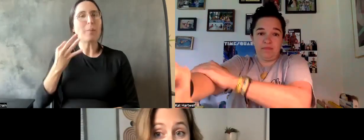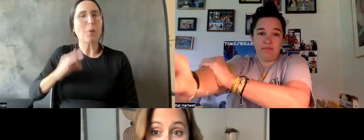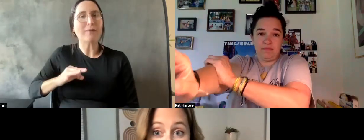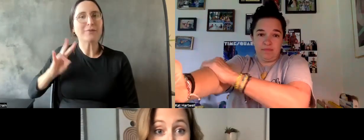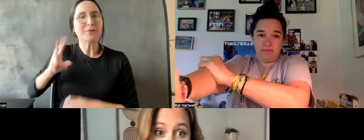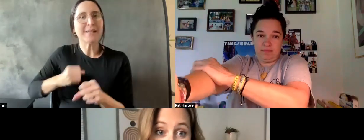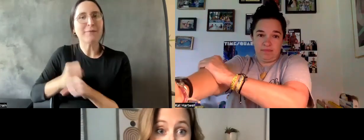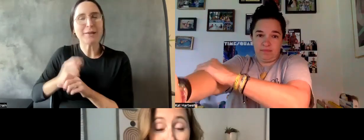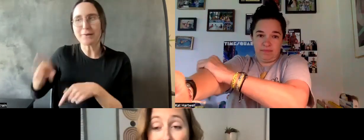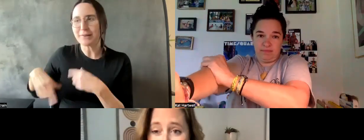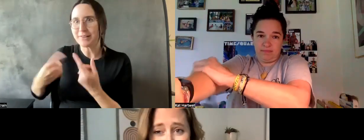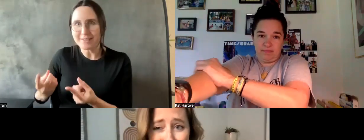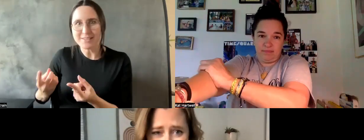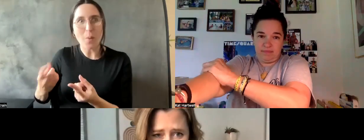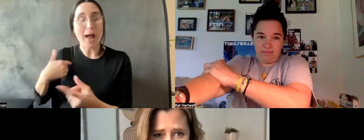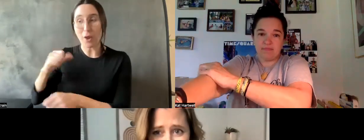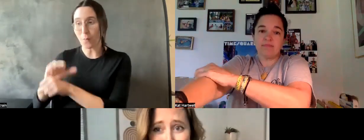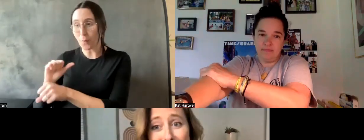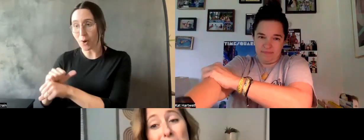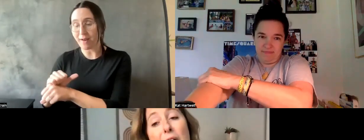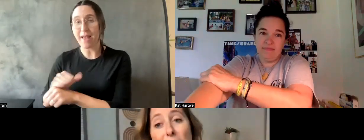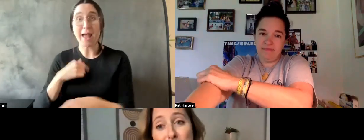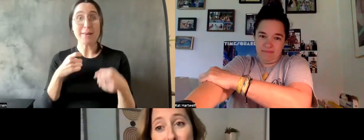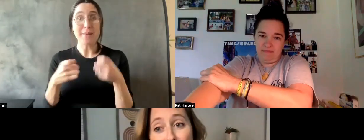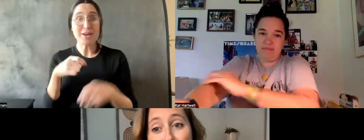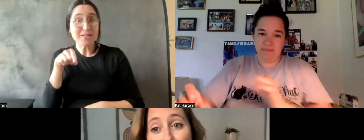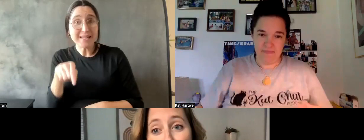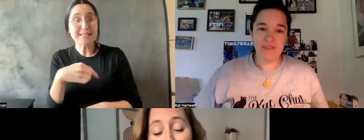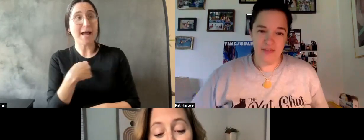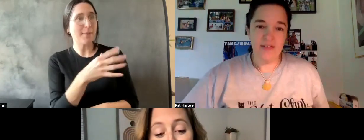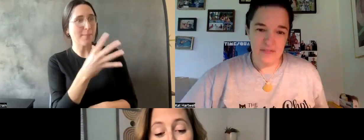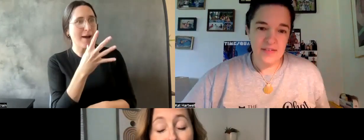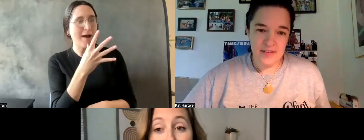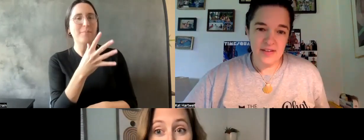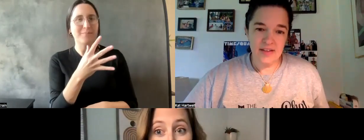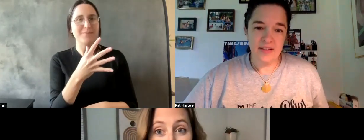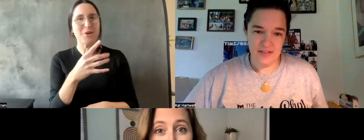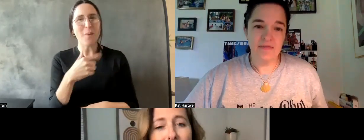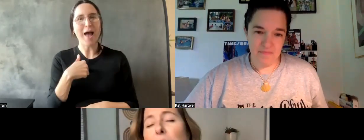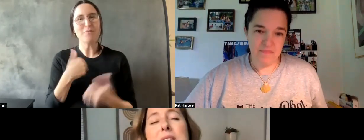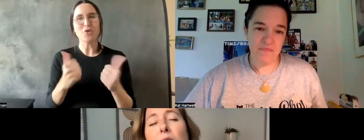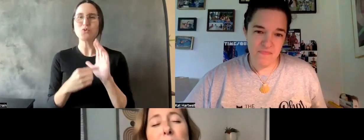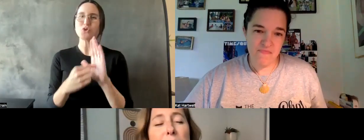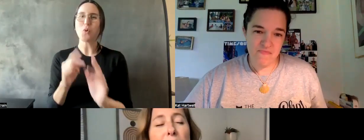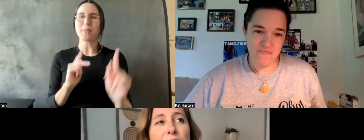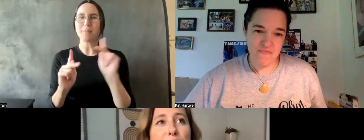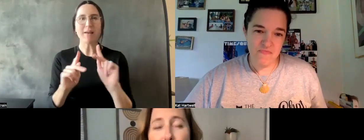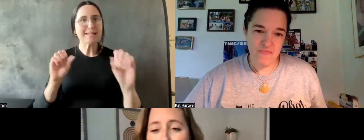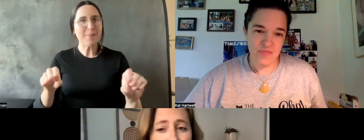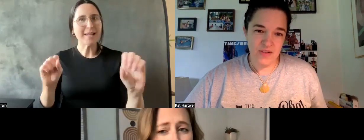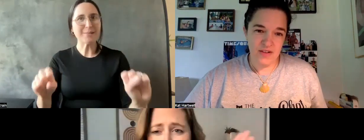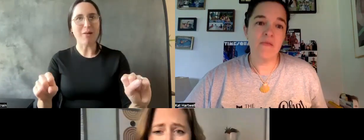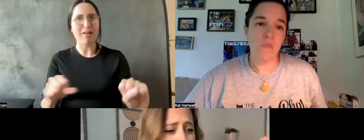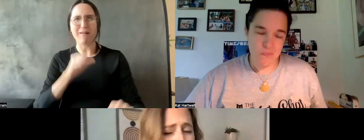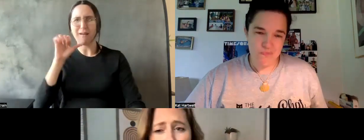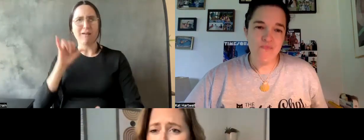have a full-time job amongst everything else. So it's possible. I mean, I always tell people, if your dream is to